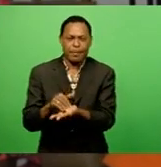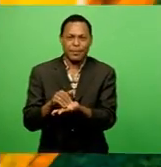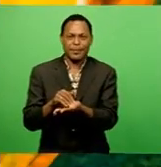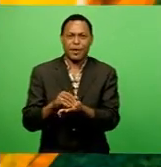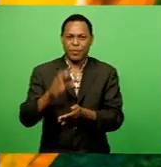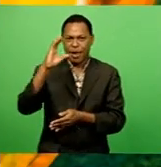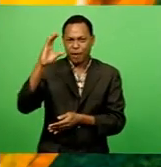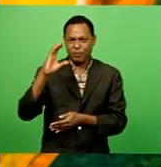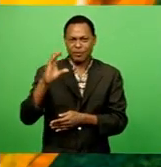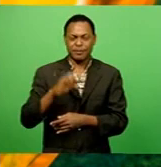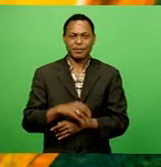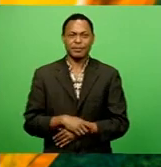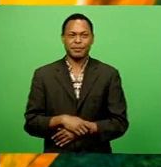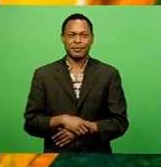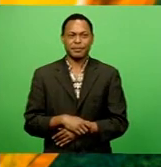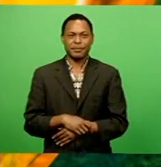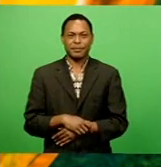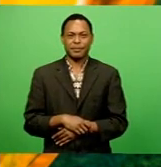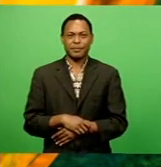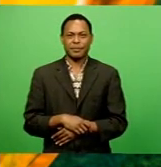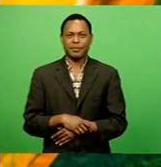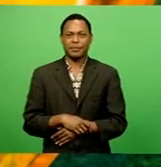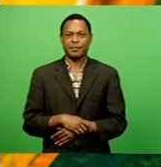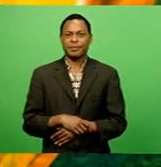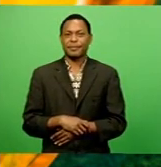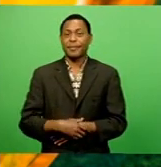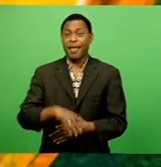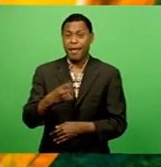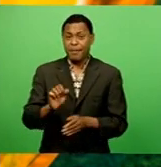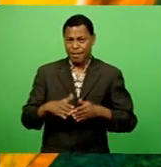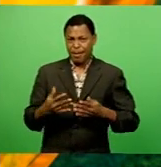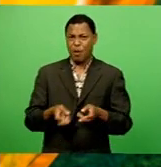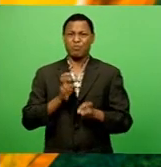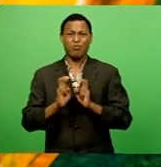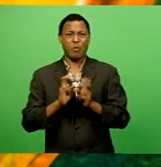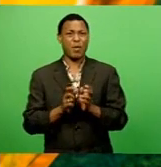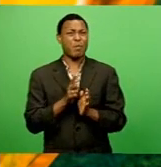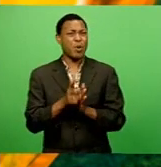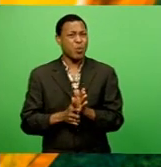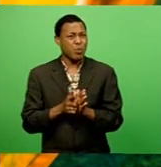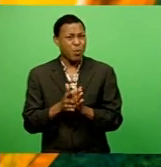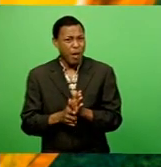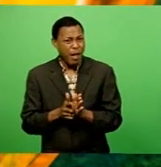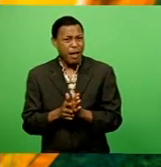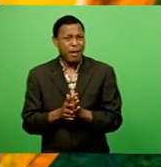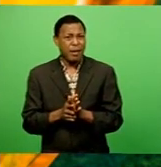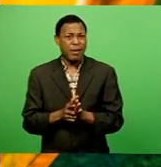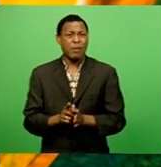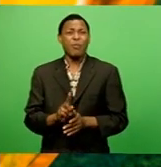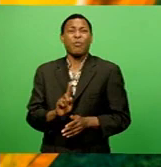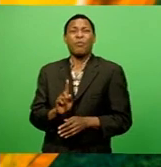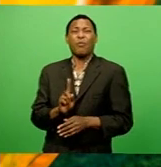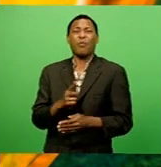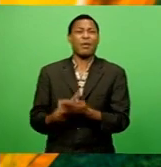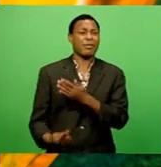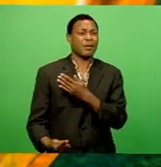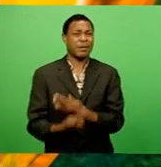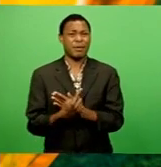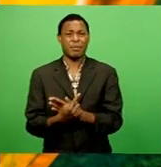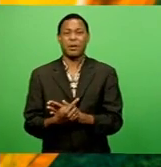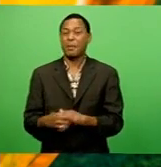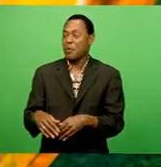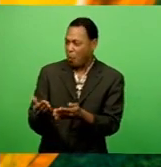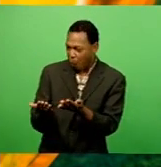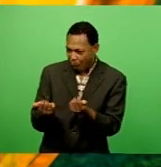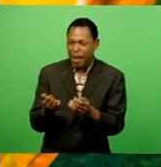country. Being spoiled for choice isn't a problem Lautoka football coach Tangi Wonolang is used to, but it's one he